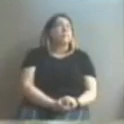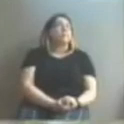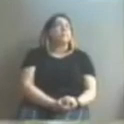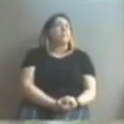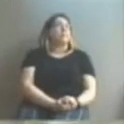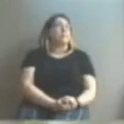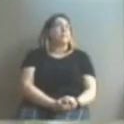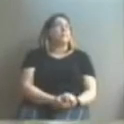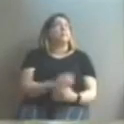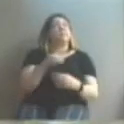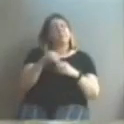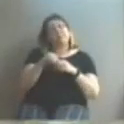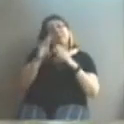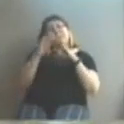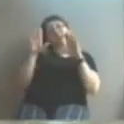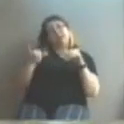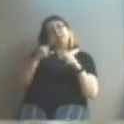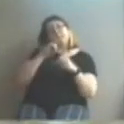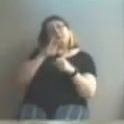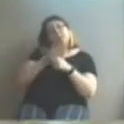In-house warranty work.